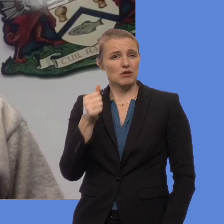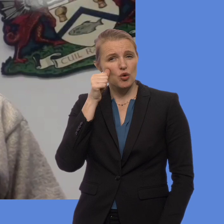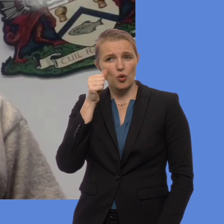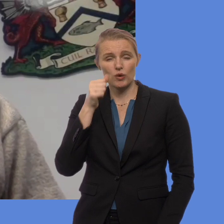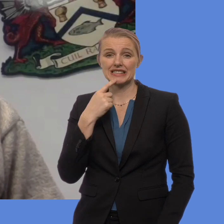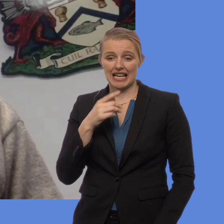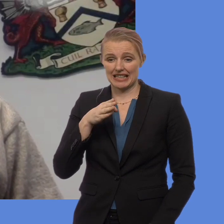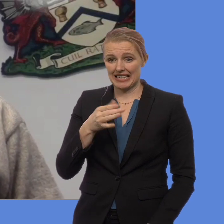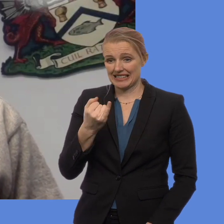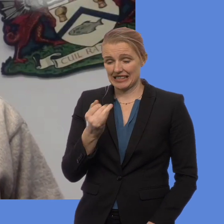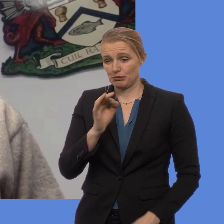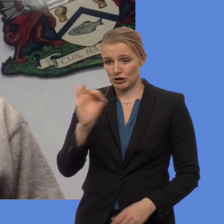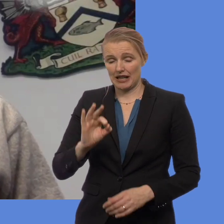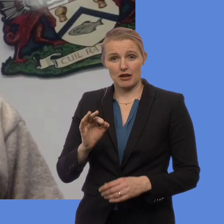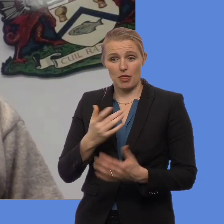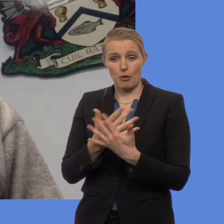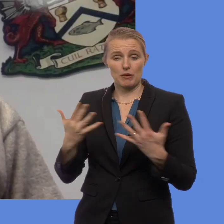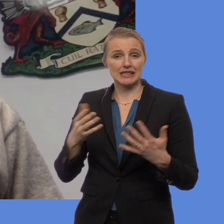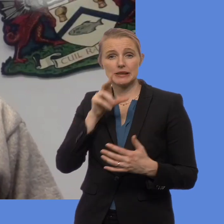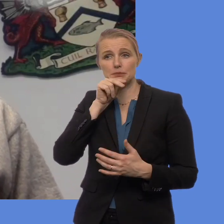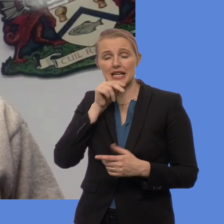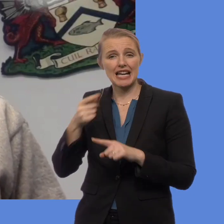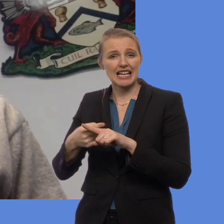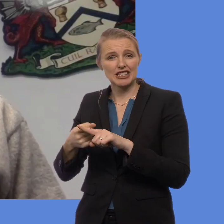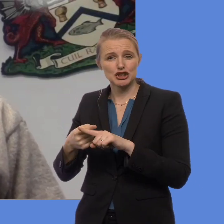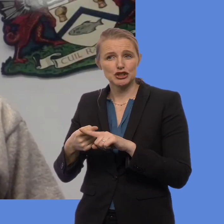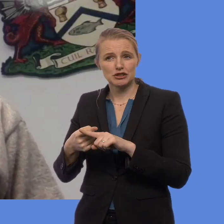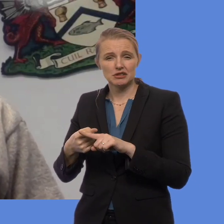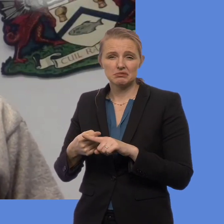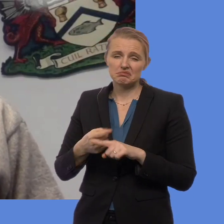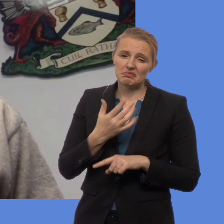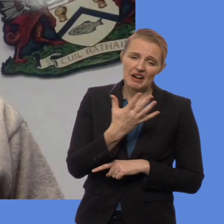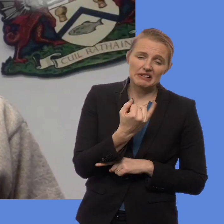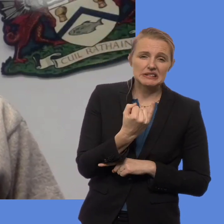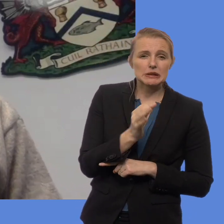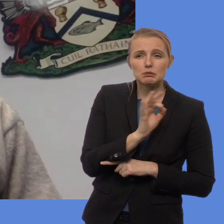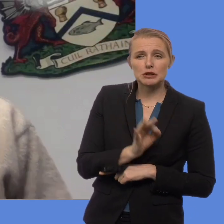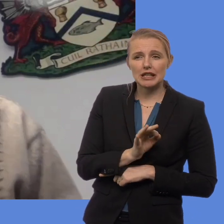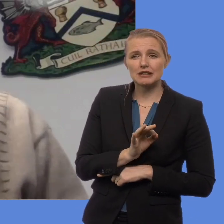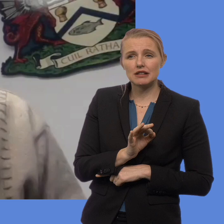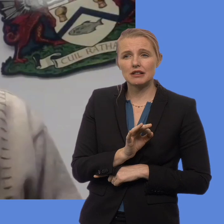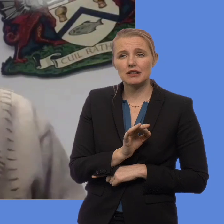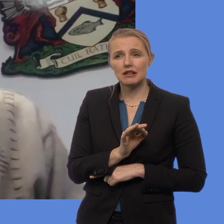of the population speak English, about 6%, maybe 5%